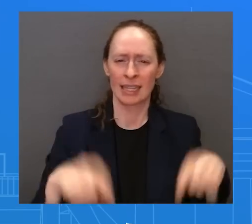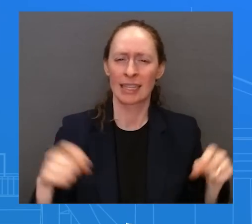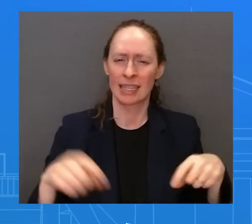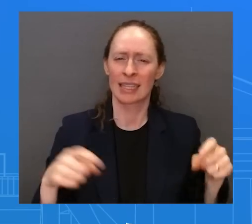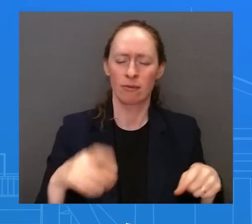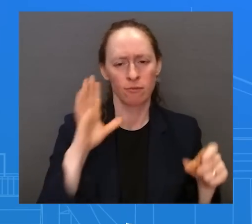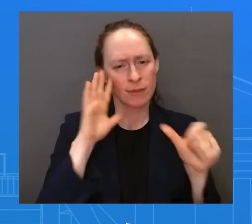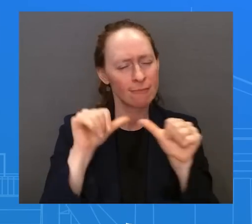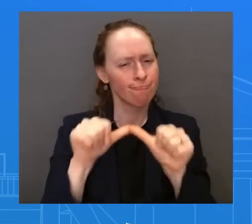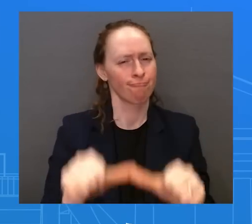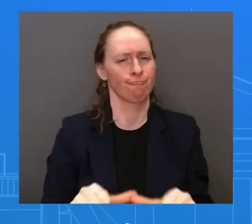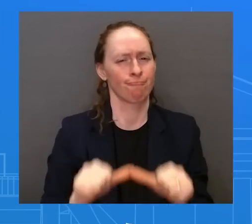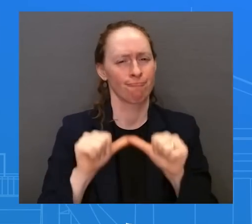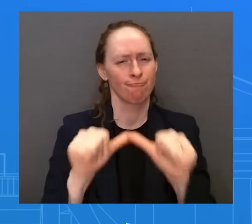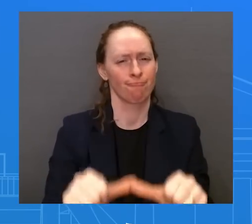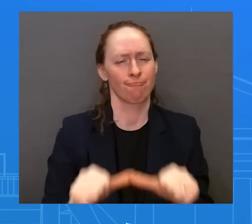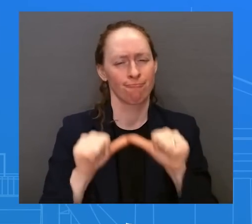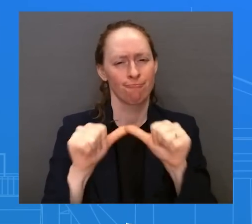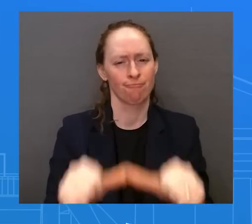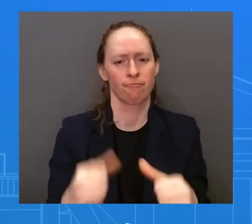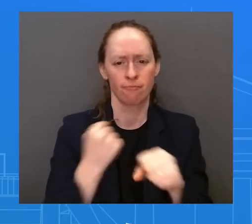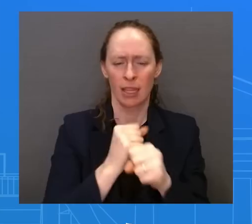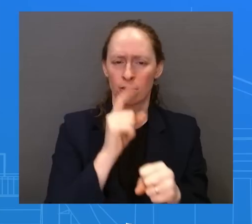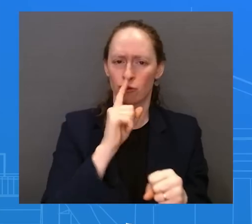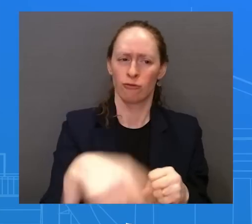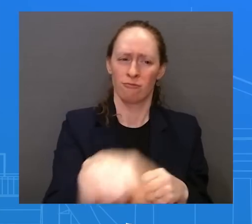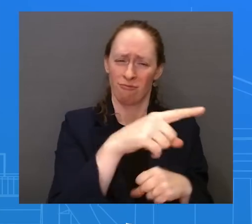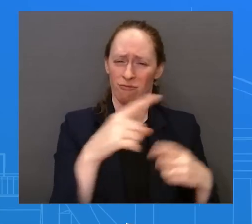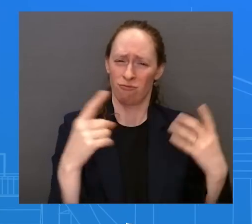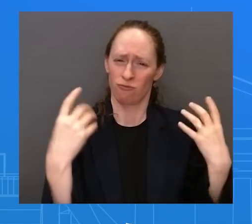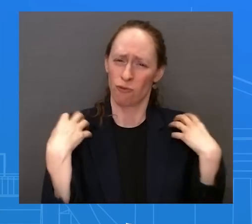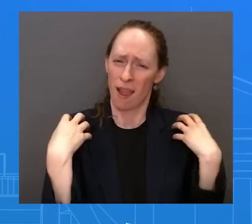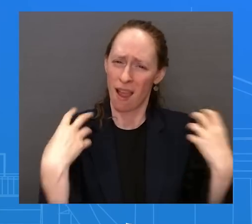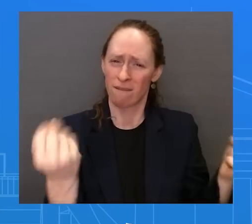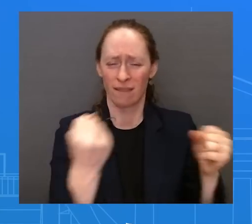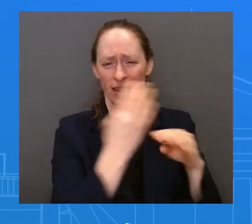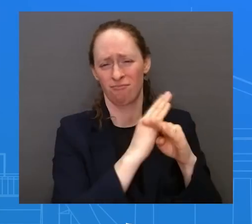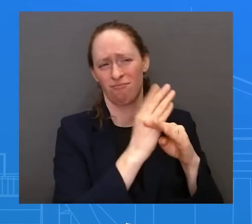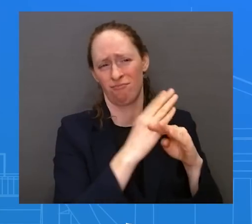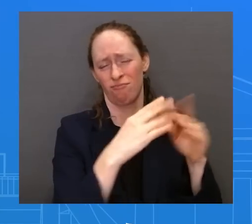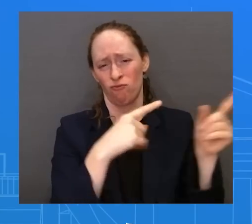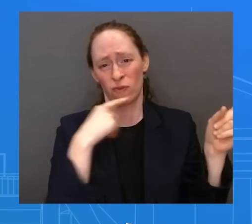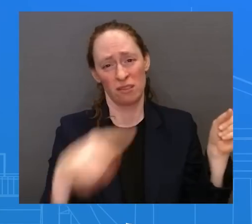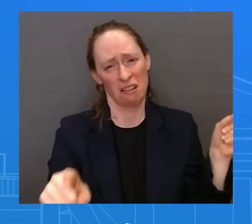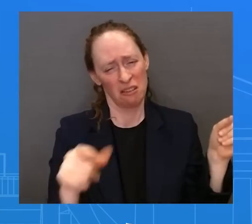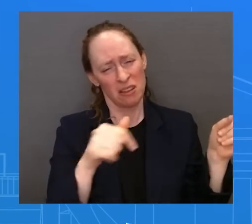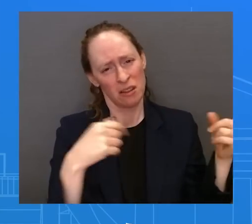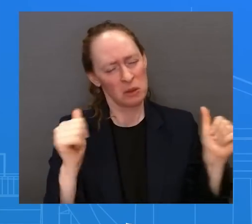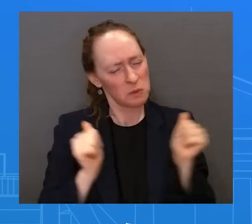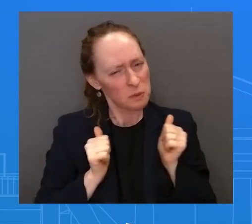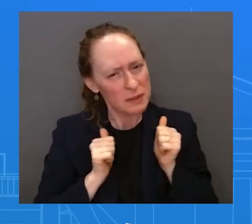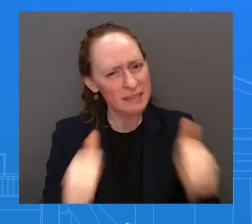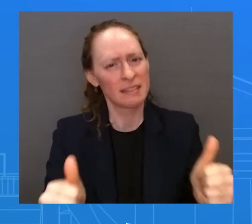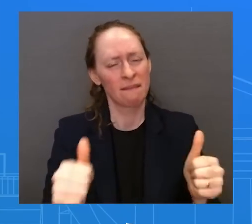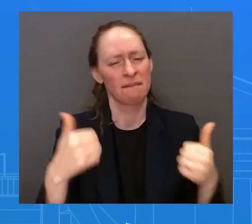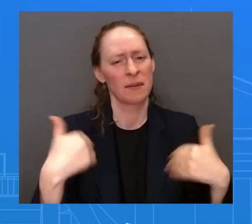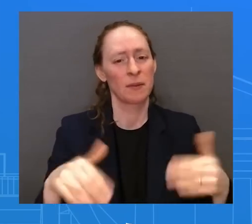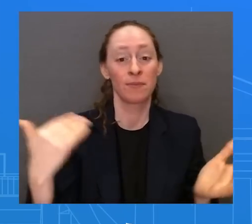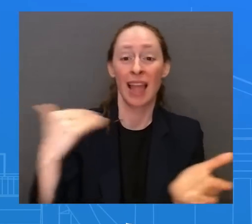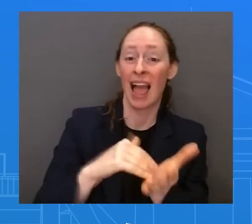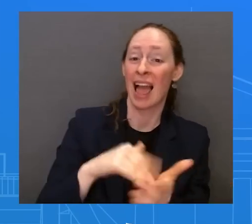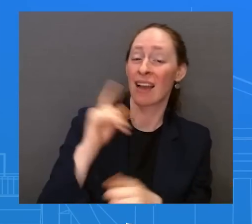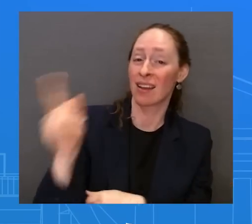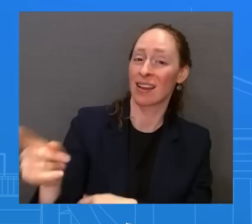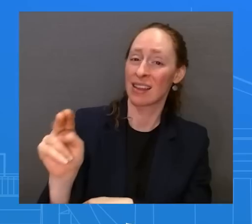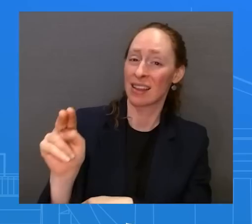aggression from Russia that we have seen for over a year now but again this is something for uh between NATO allies and NATO countries uh to